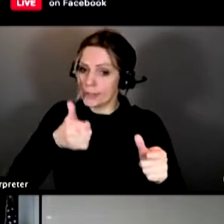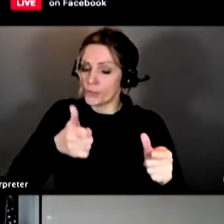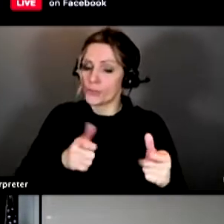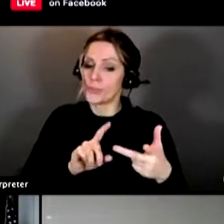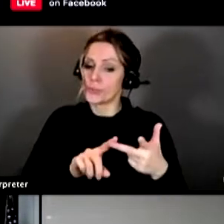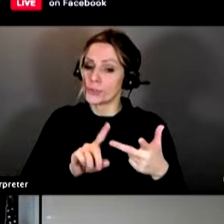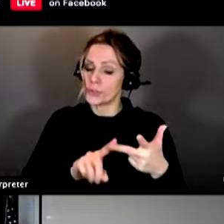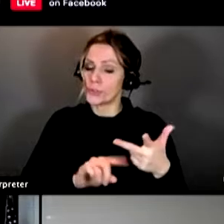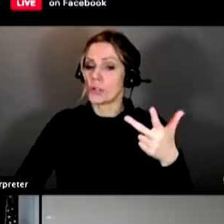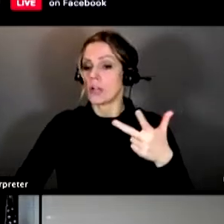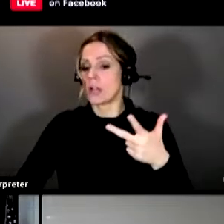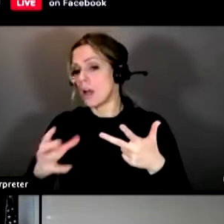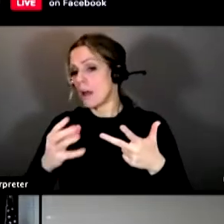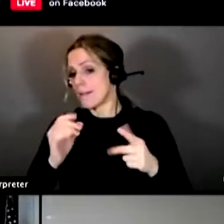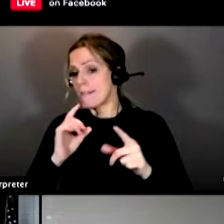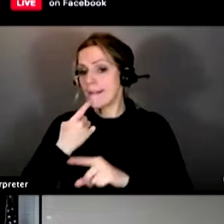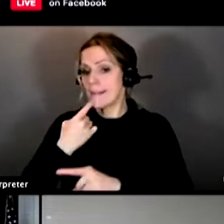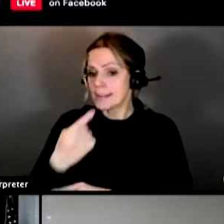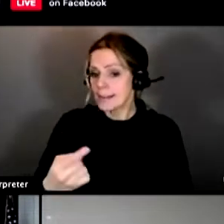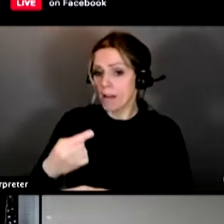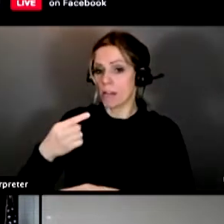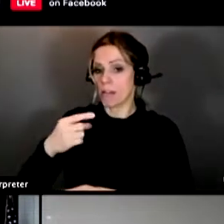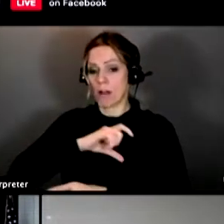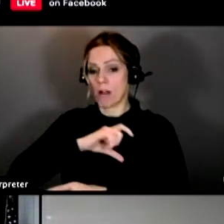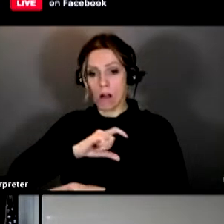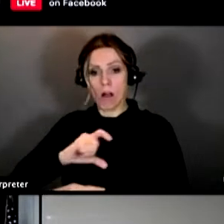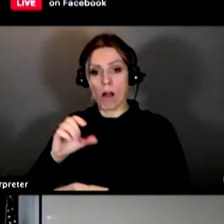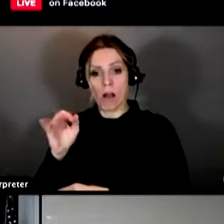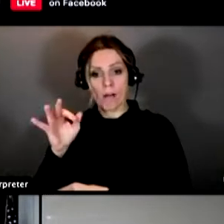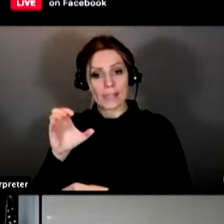can help them or if there's an issue.